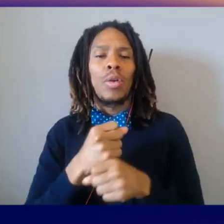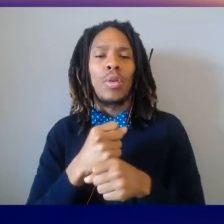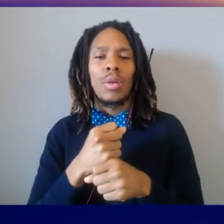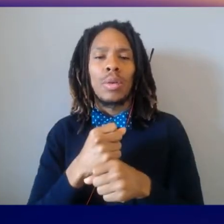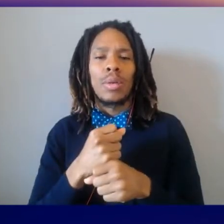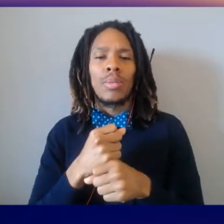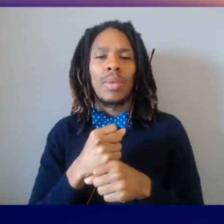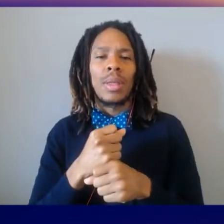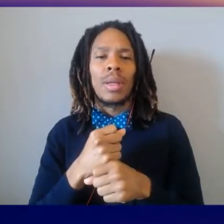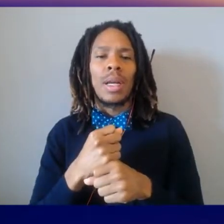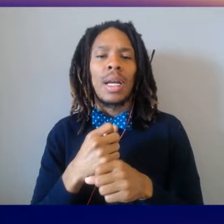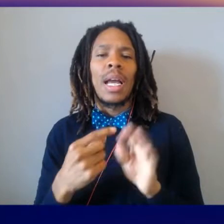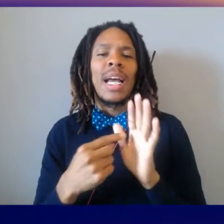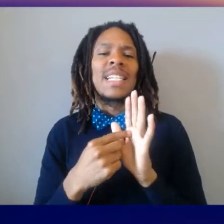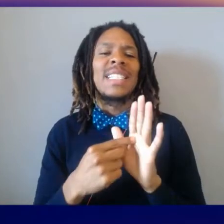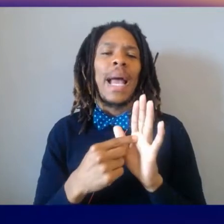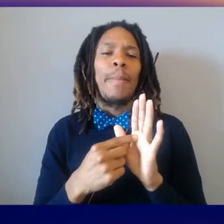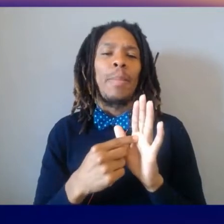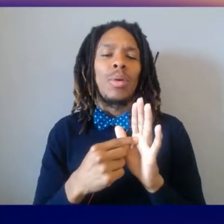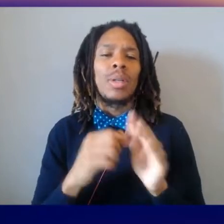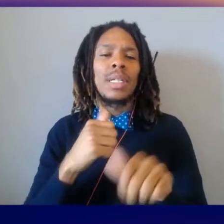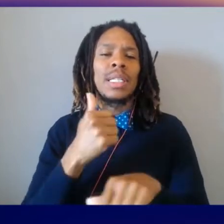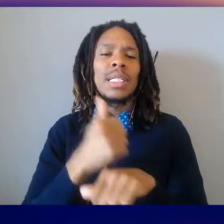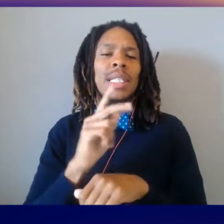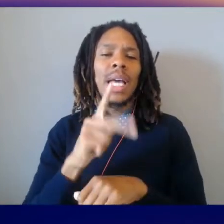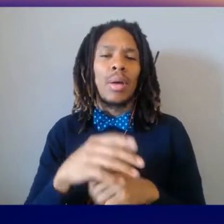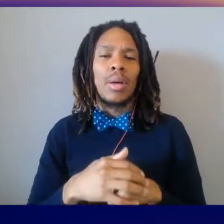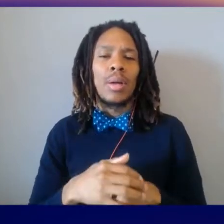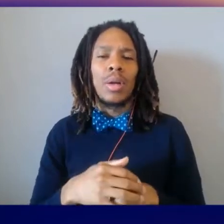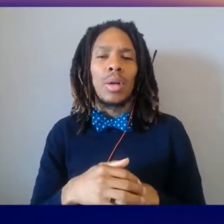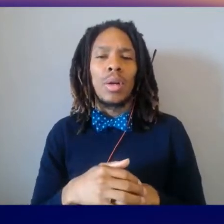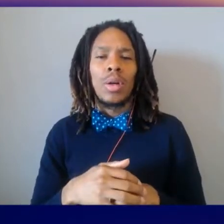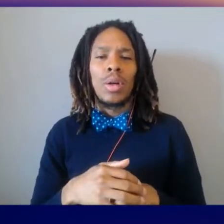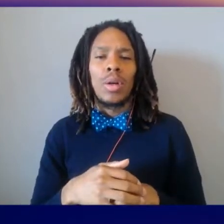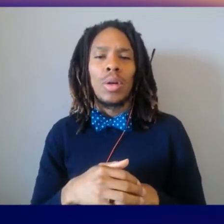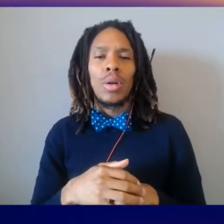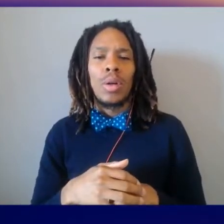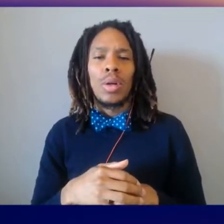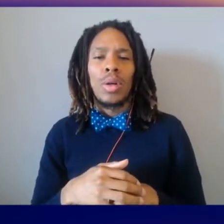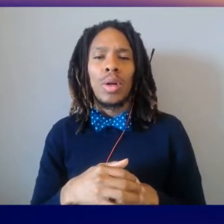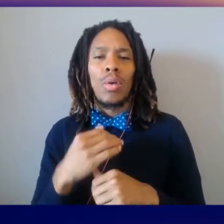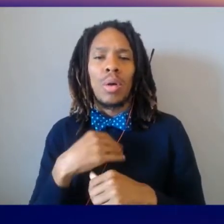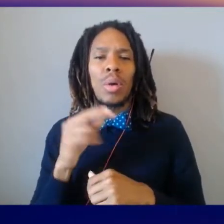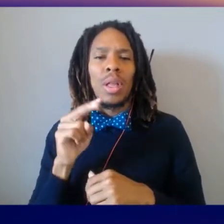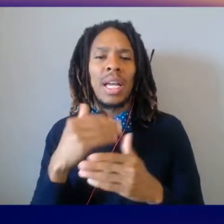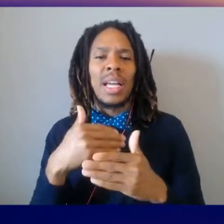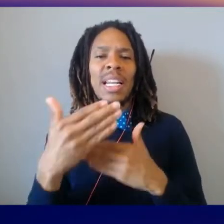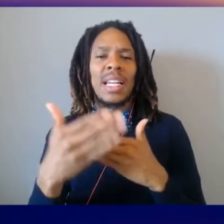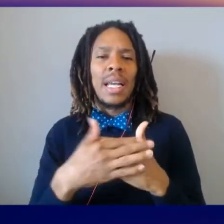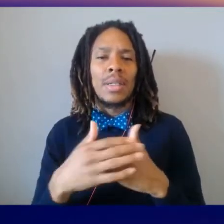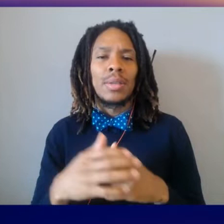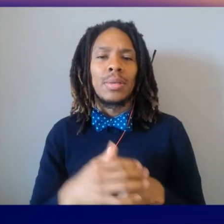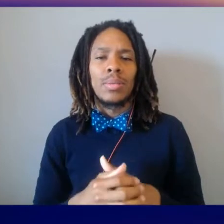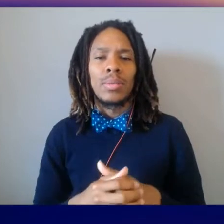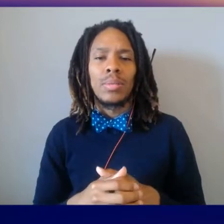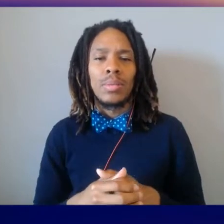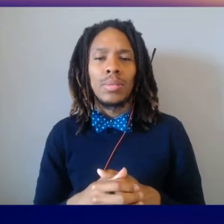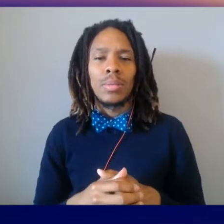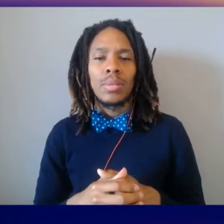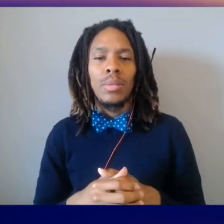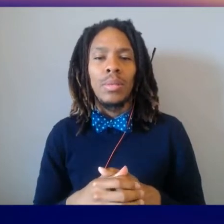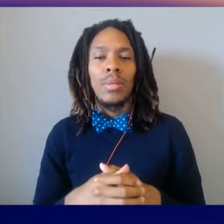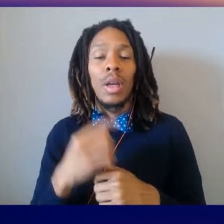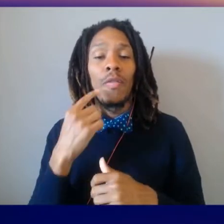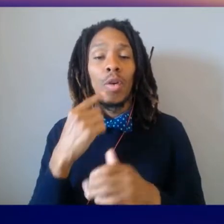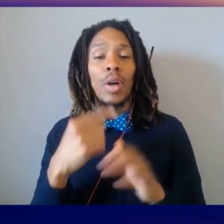sample setup, which we're going to look at next. All right, so for the demo setup, we